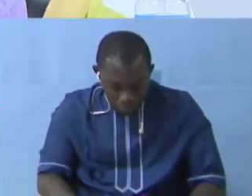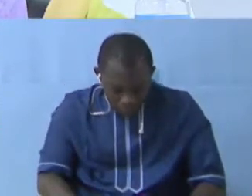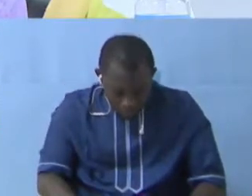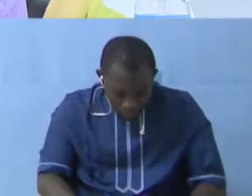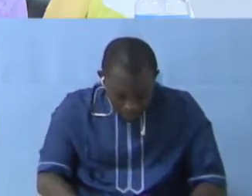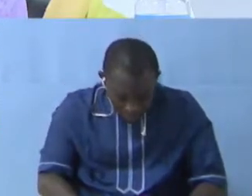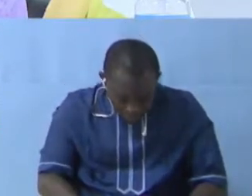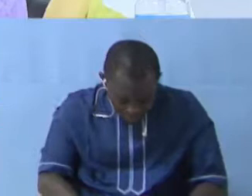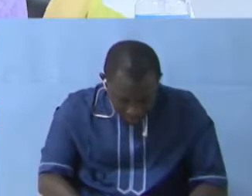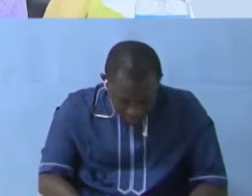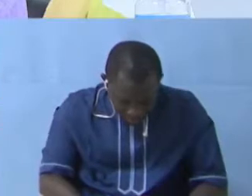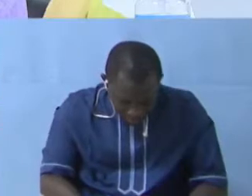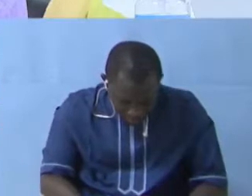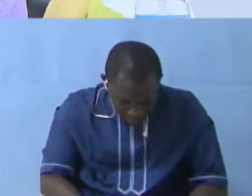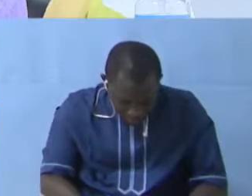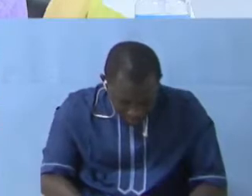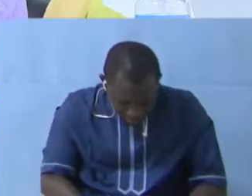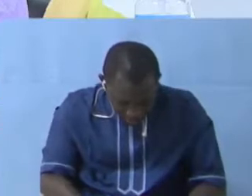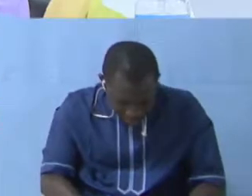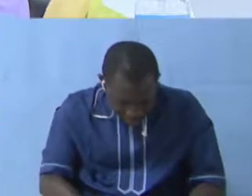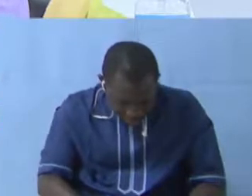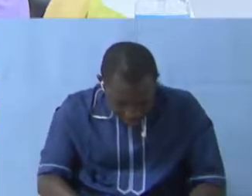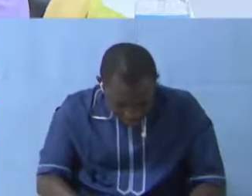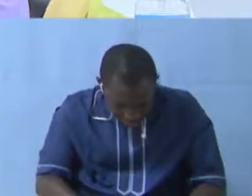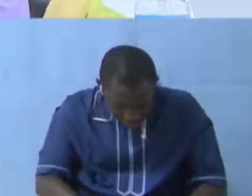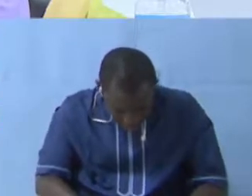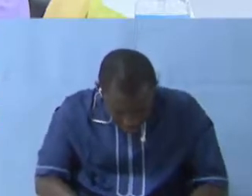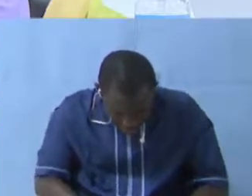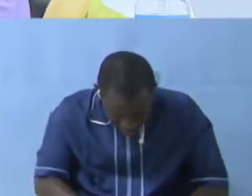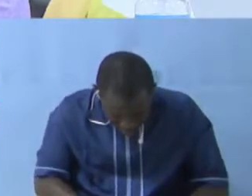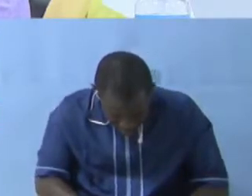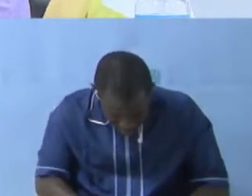mbiri wote ñooy tamit bu defee ñu tiit.